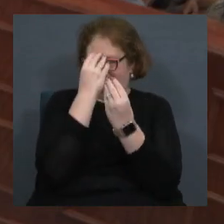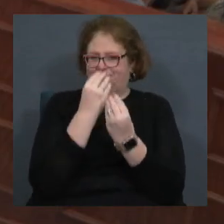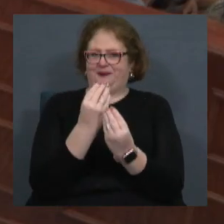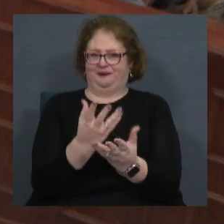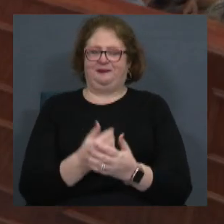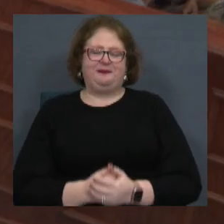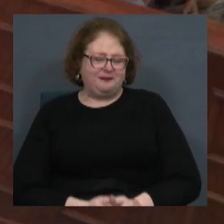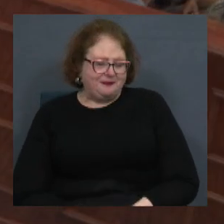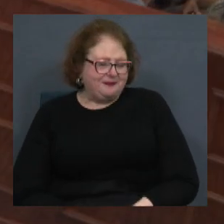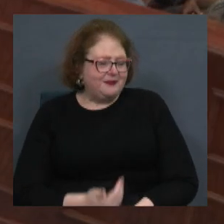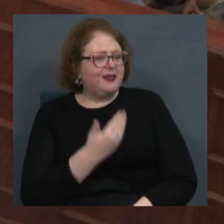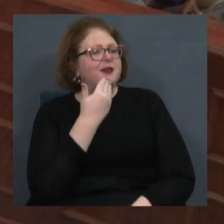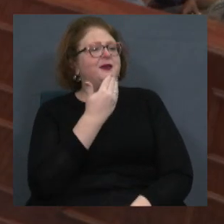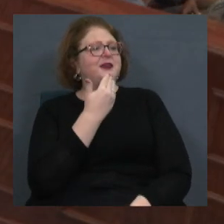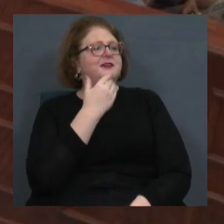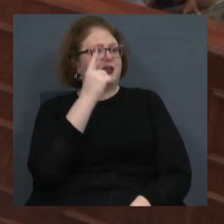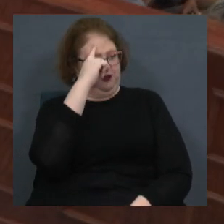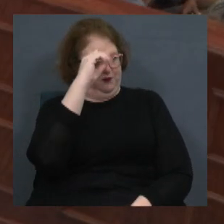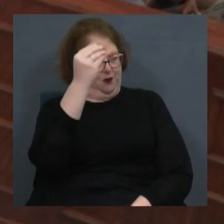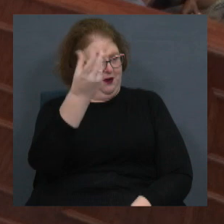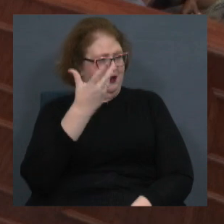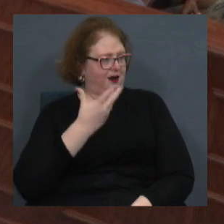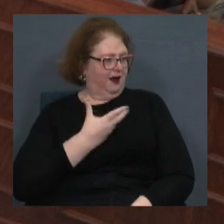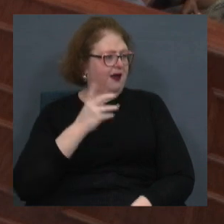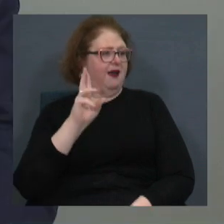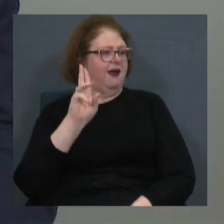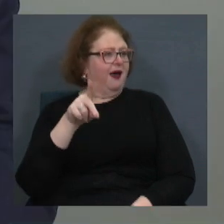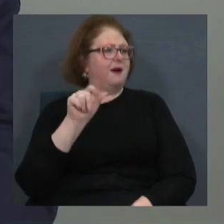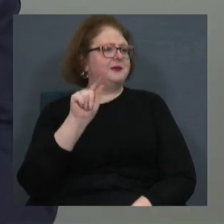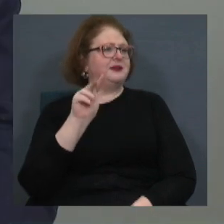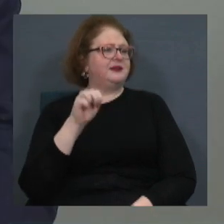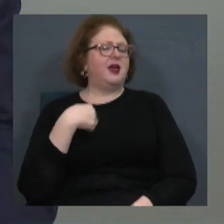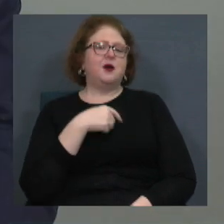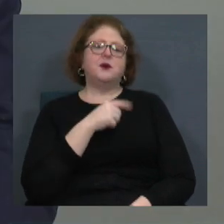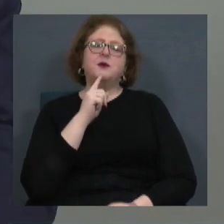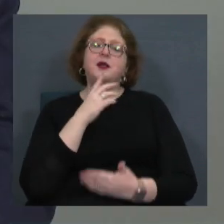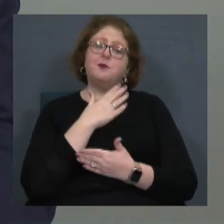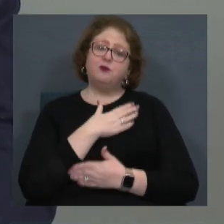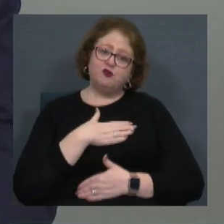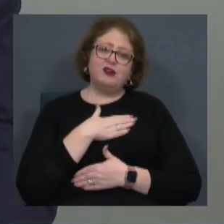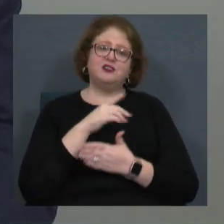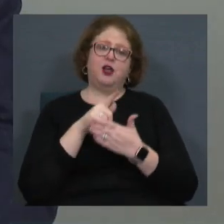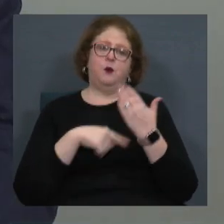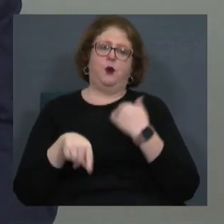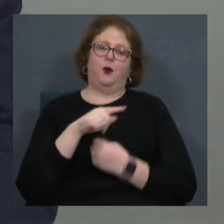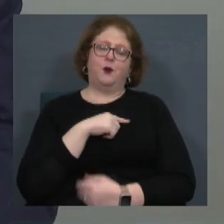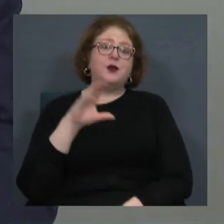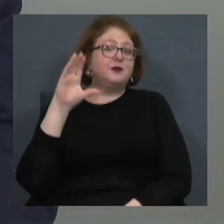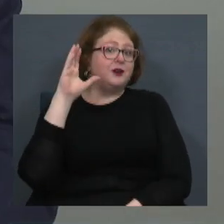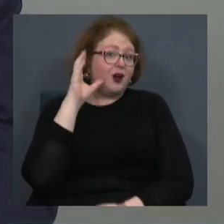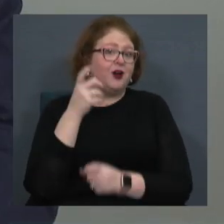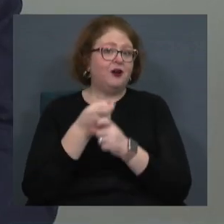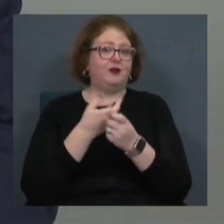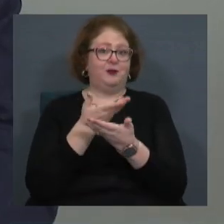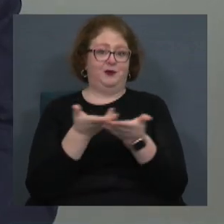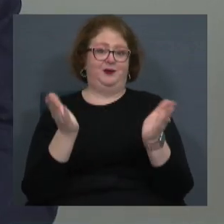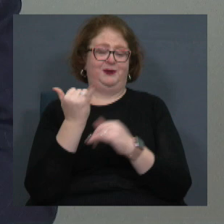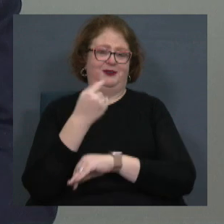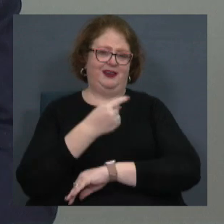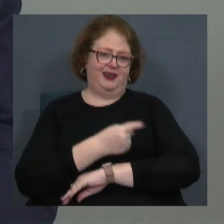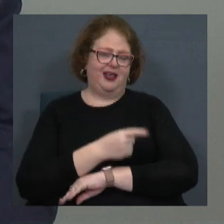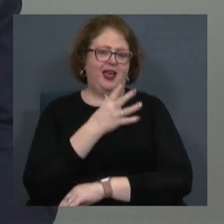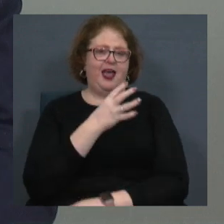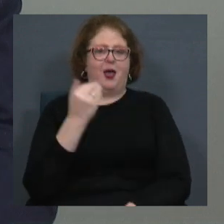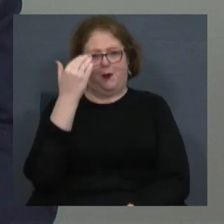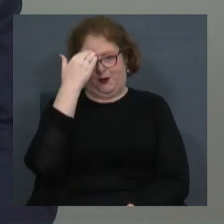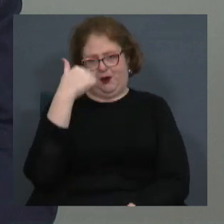the update. We do appreciate what we've heard today. Also, we do know we're one of the very few airports